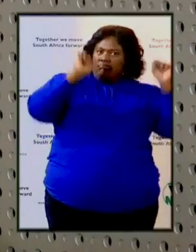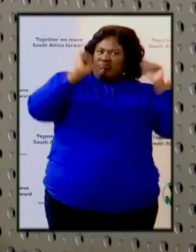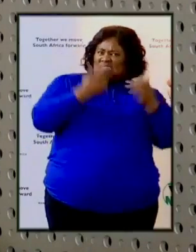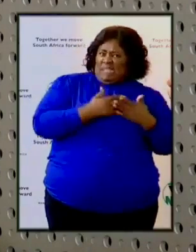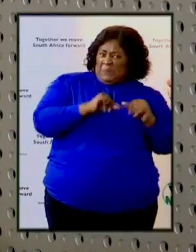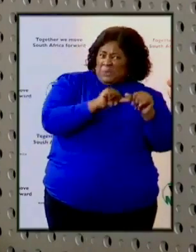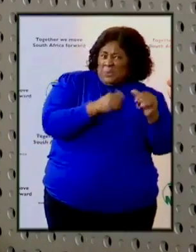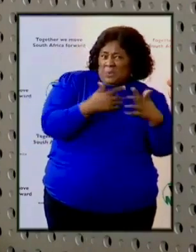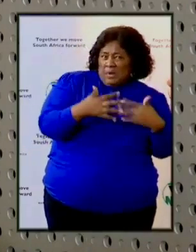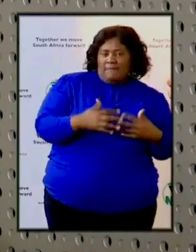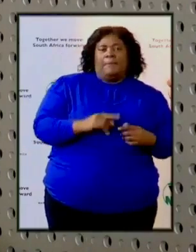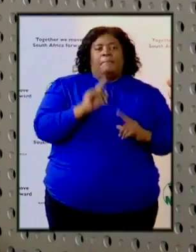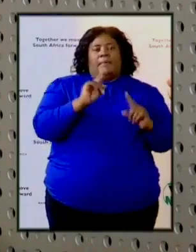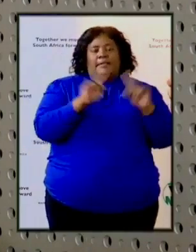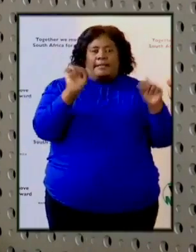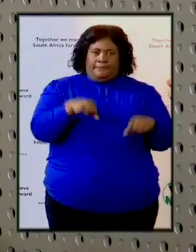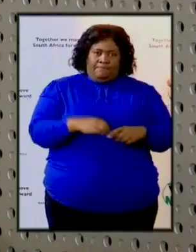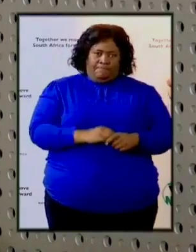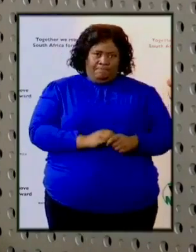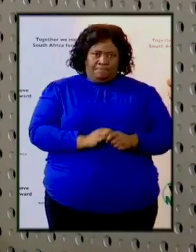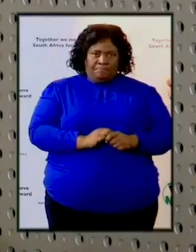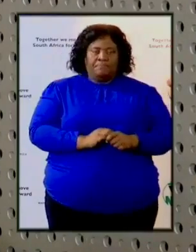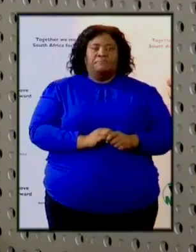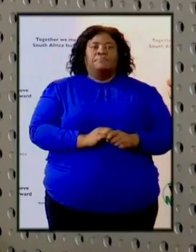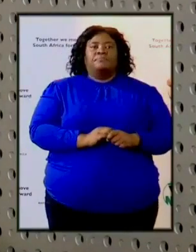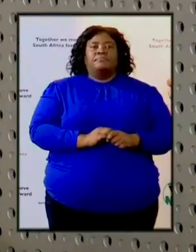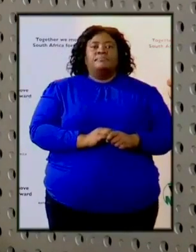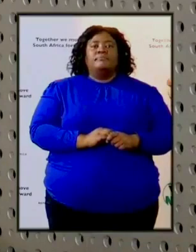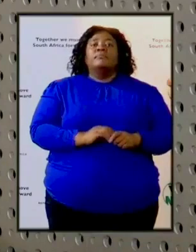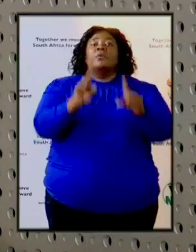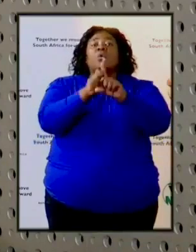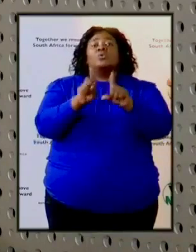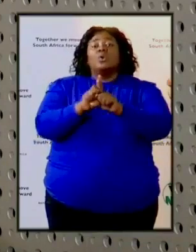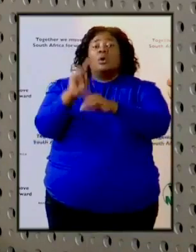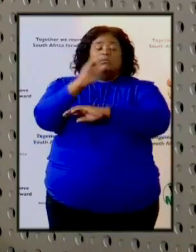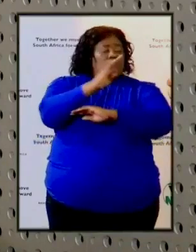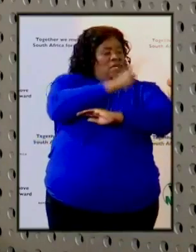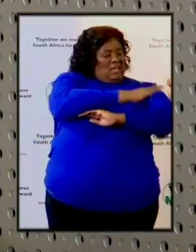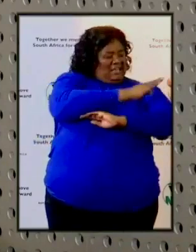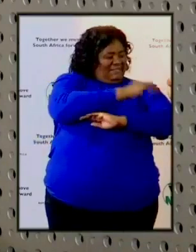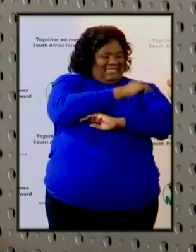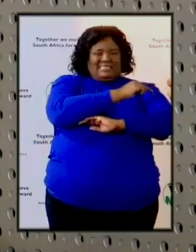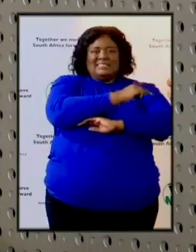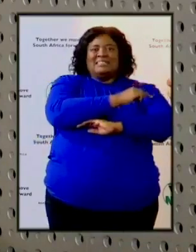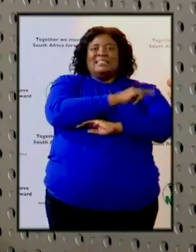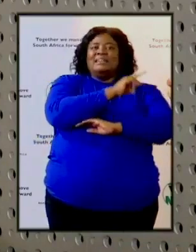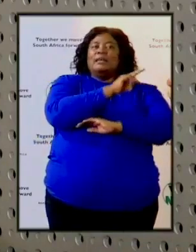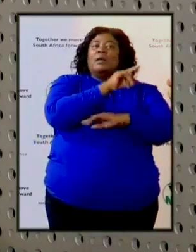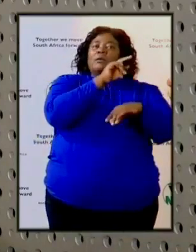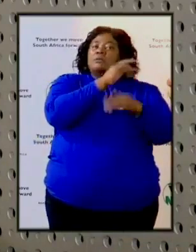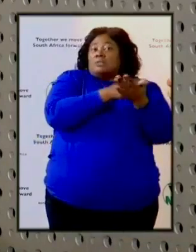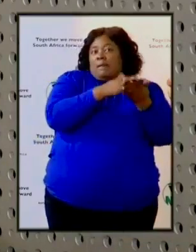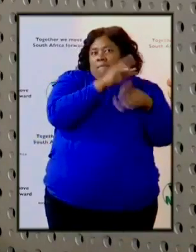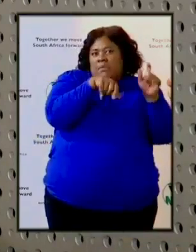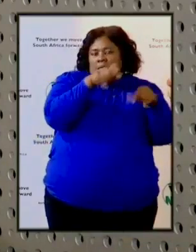We are also saying that in the evenings, though more people will be going to work